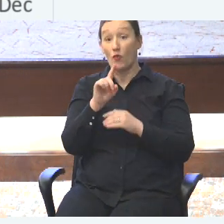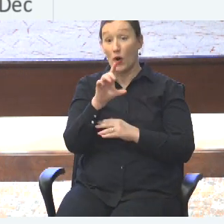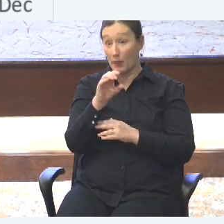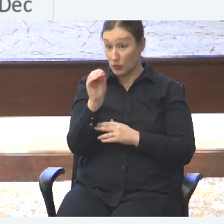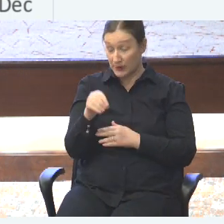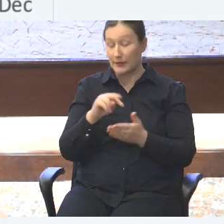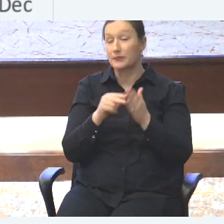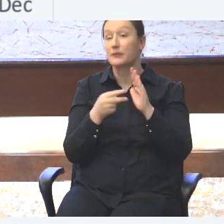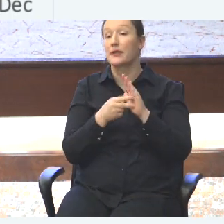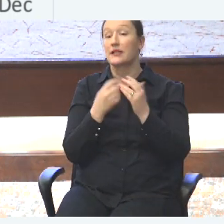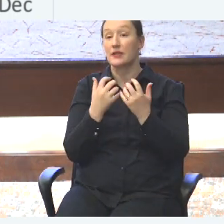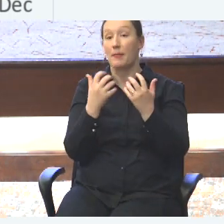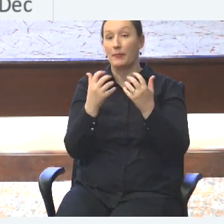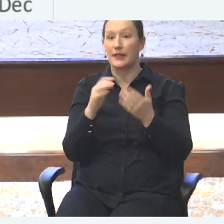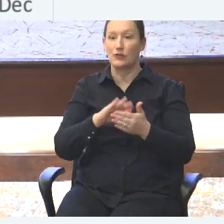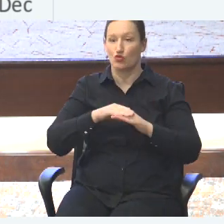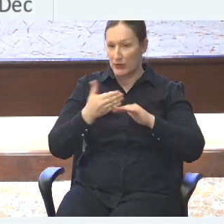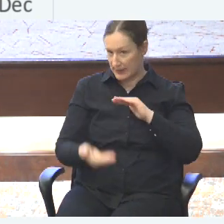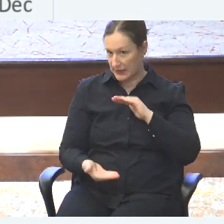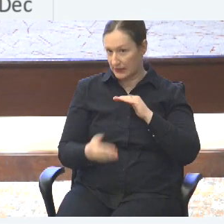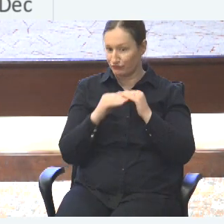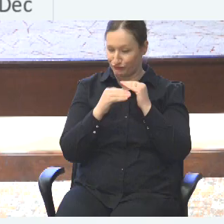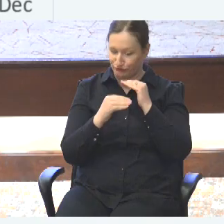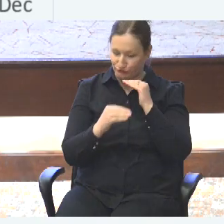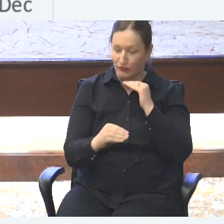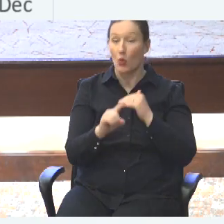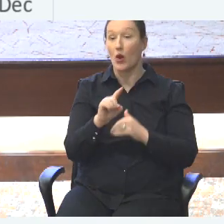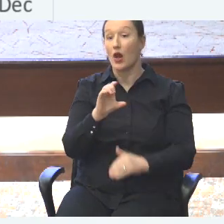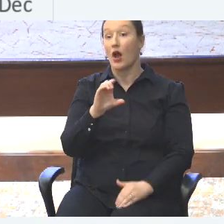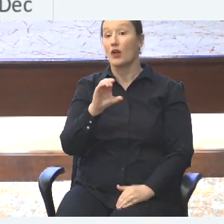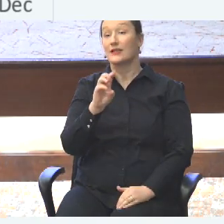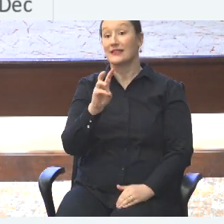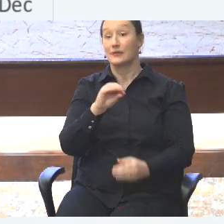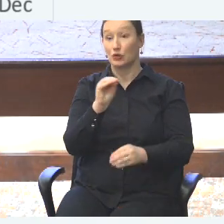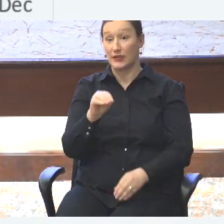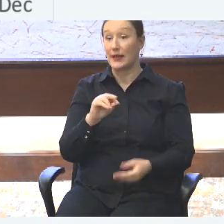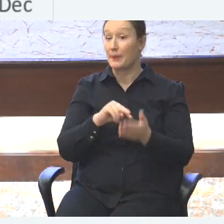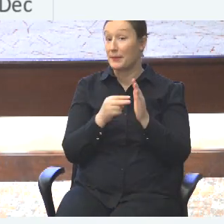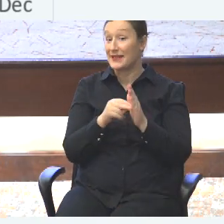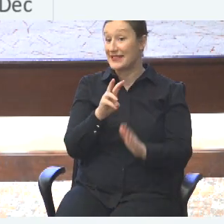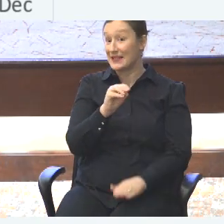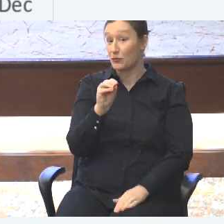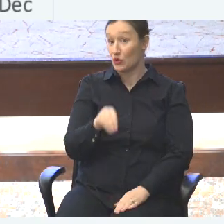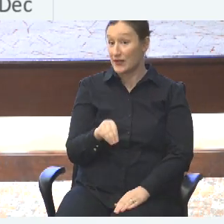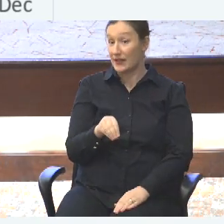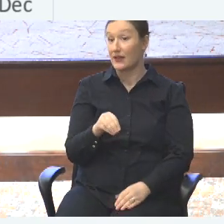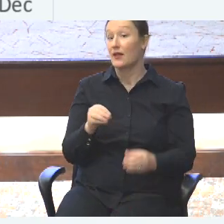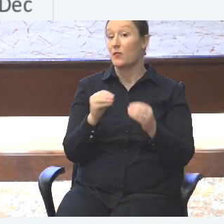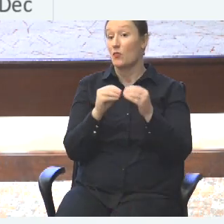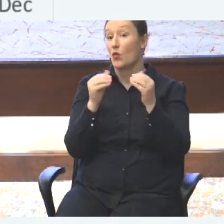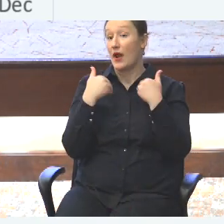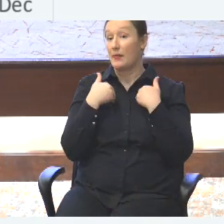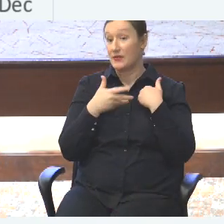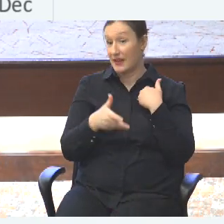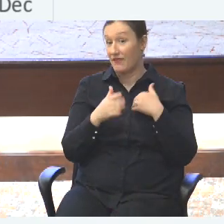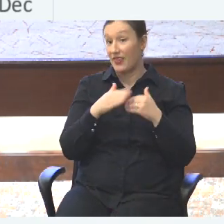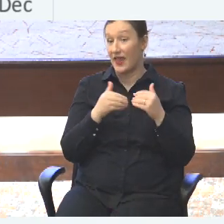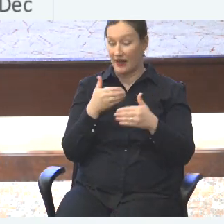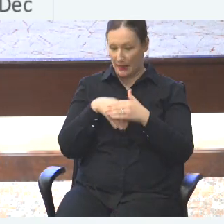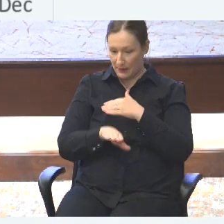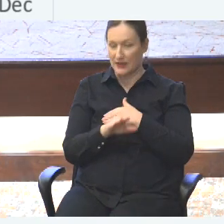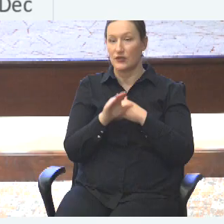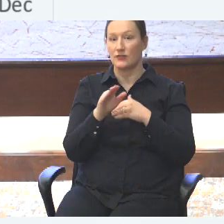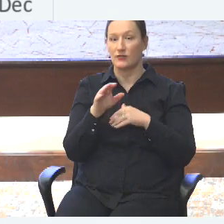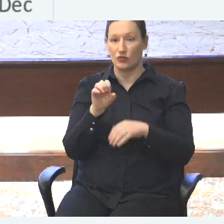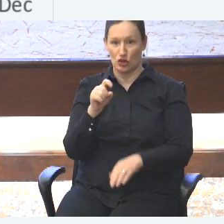means the population is decreasing. So 106% means 6% more animals left than entered the shelter. Since September